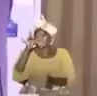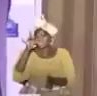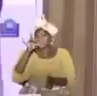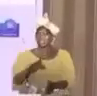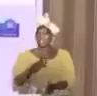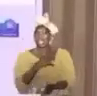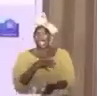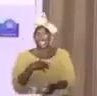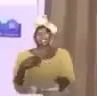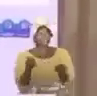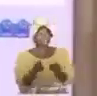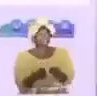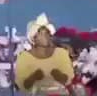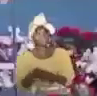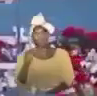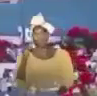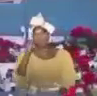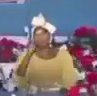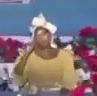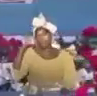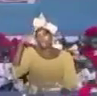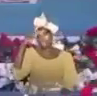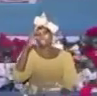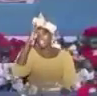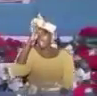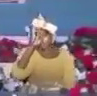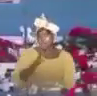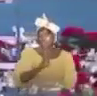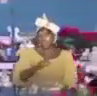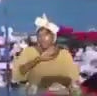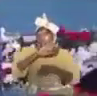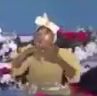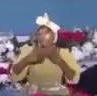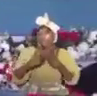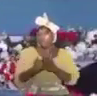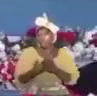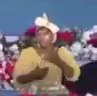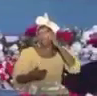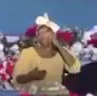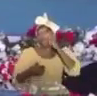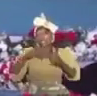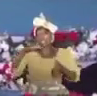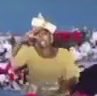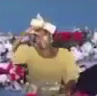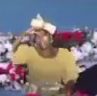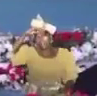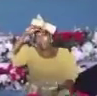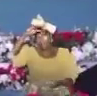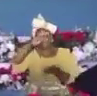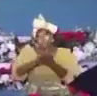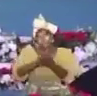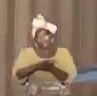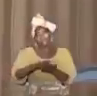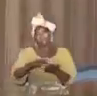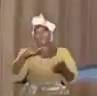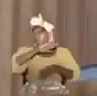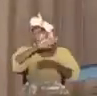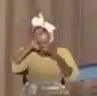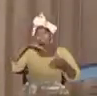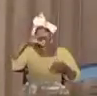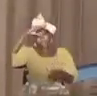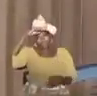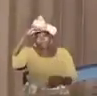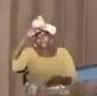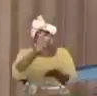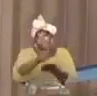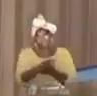called the widow of Nain? All the men in her life, everyone who had the potential to support her, was